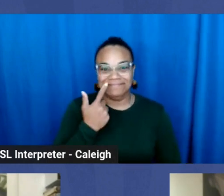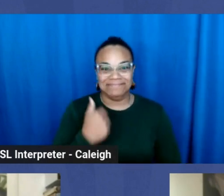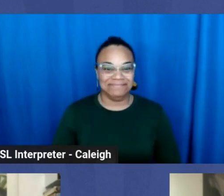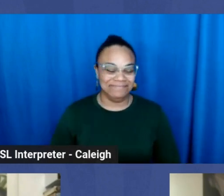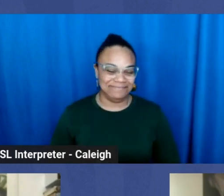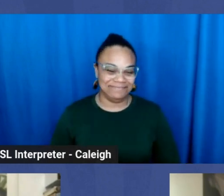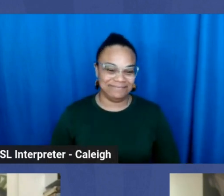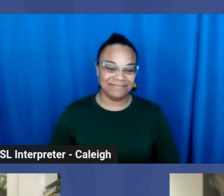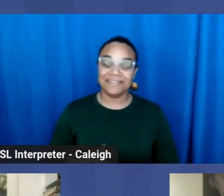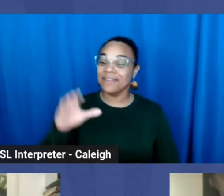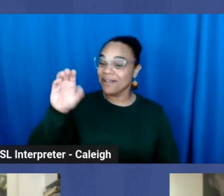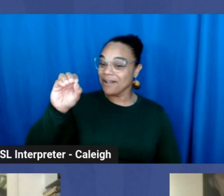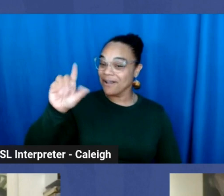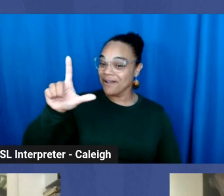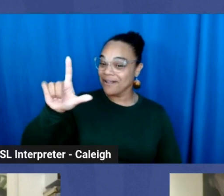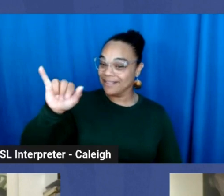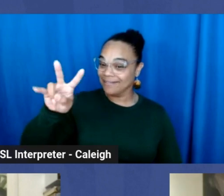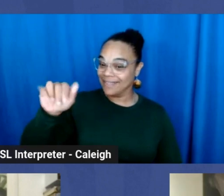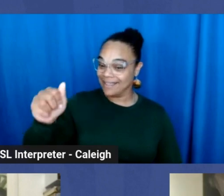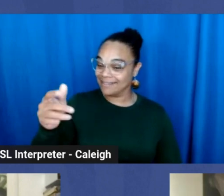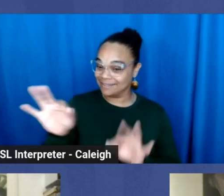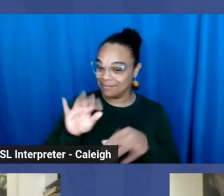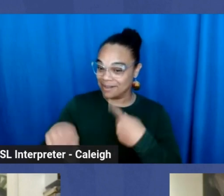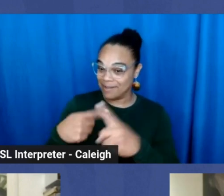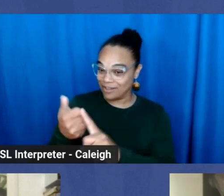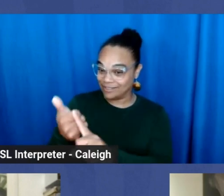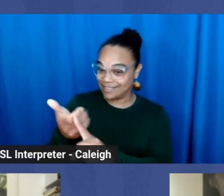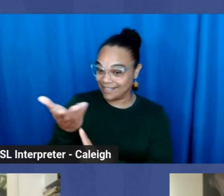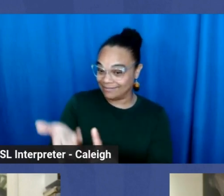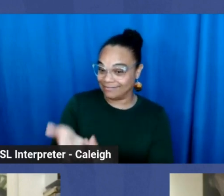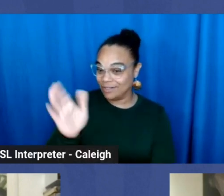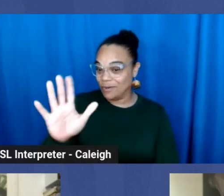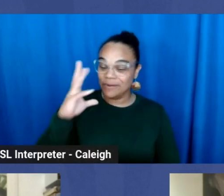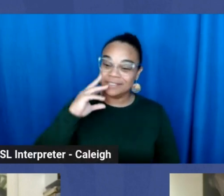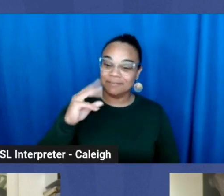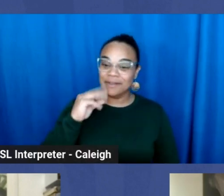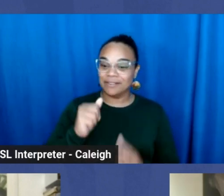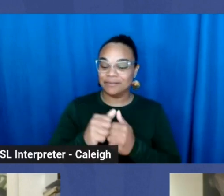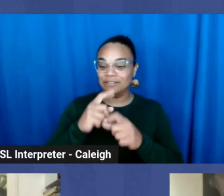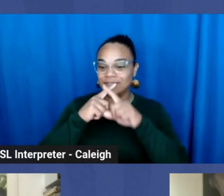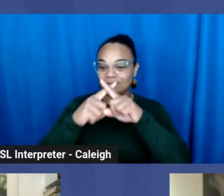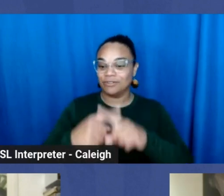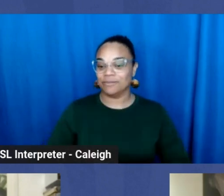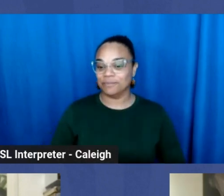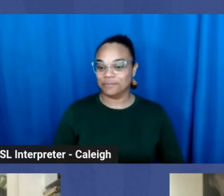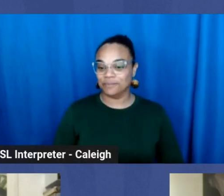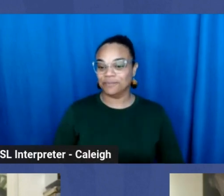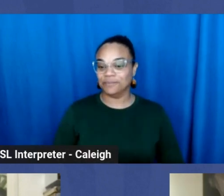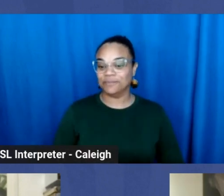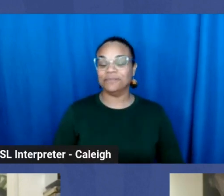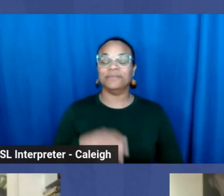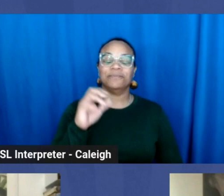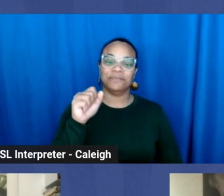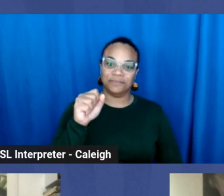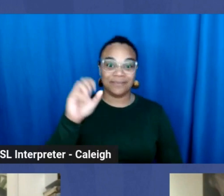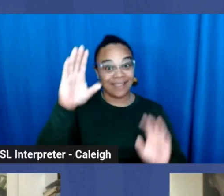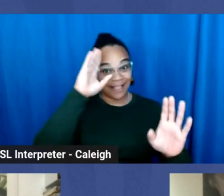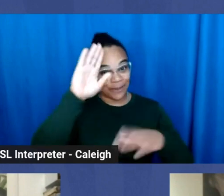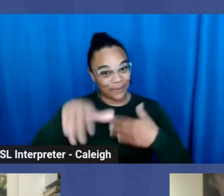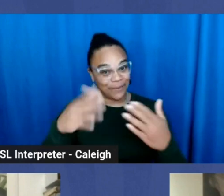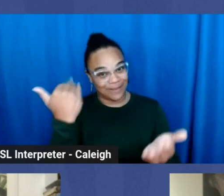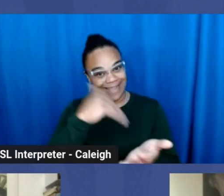Yeah, and Olivia, tell us a little bit about yourself and your experience with censorship. Yeah, so hello